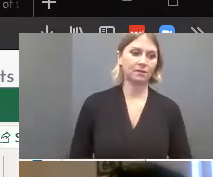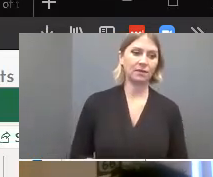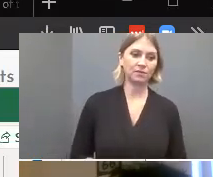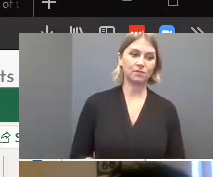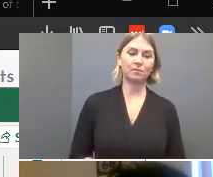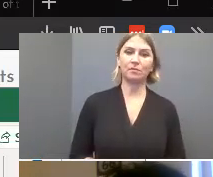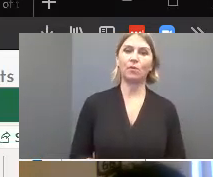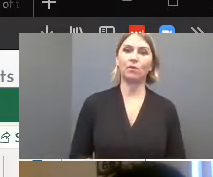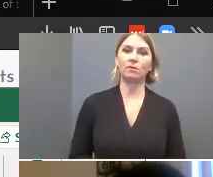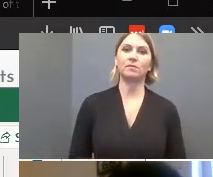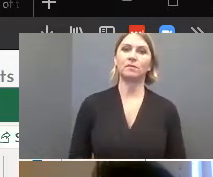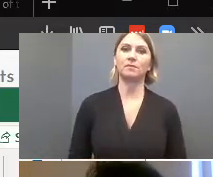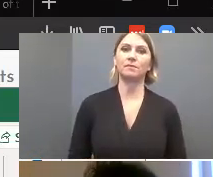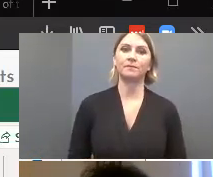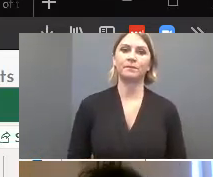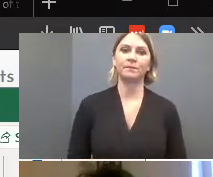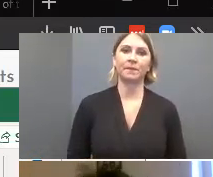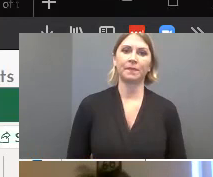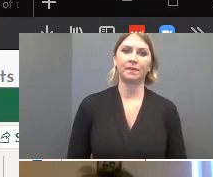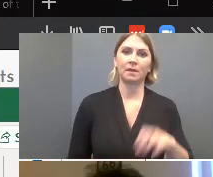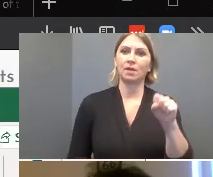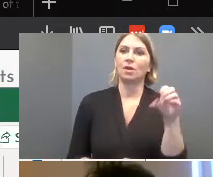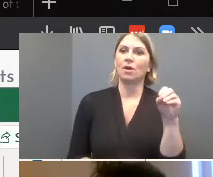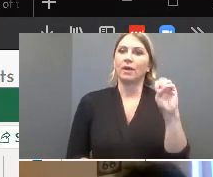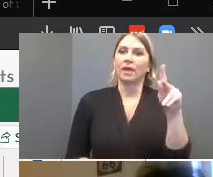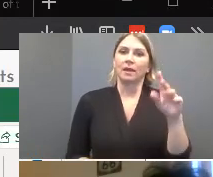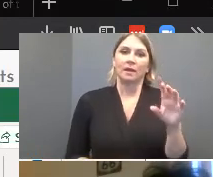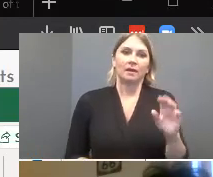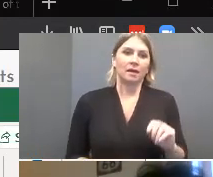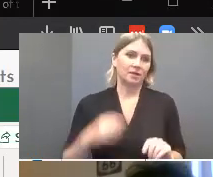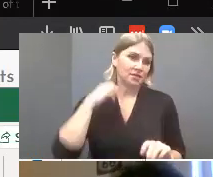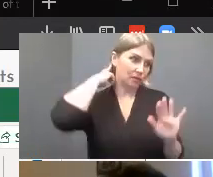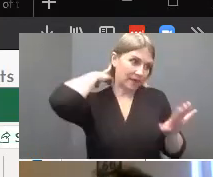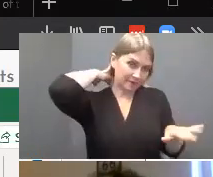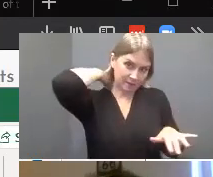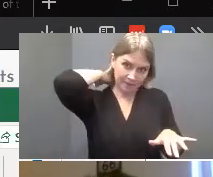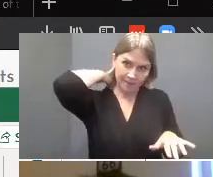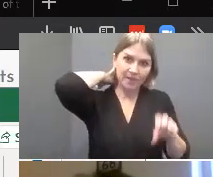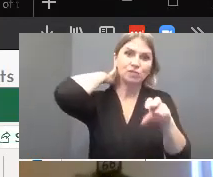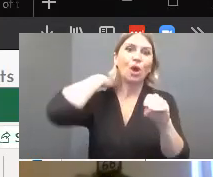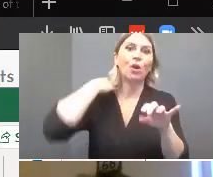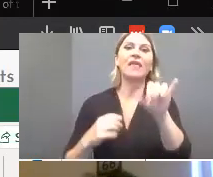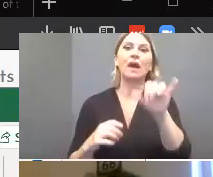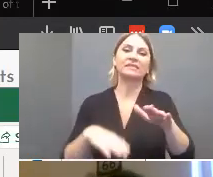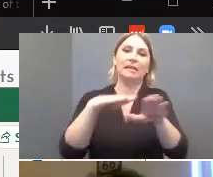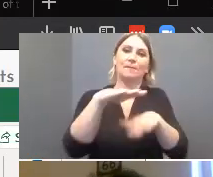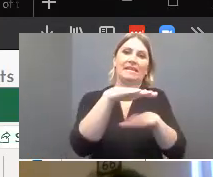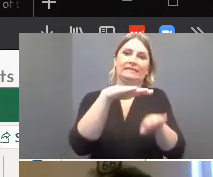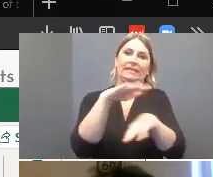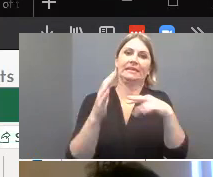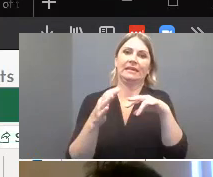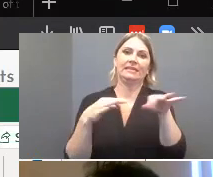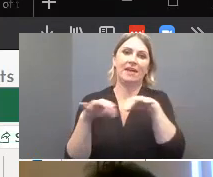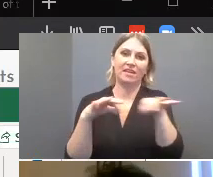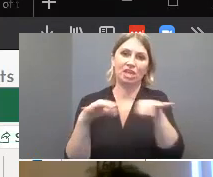Okay. So that was the basic definition of big O, big